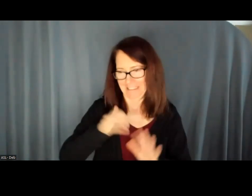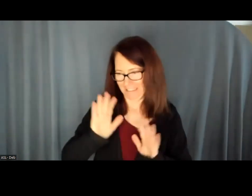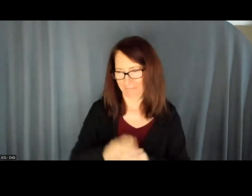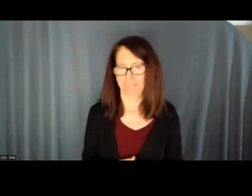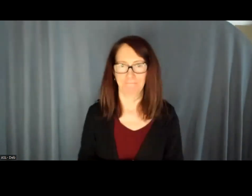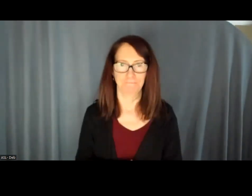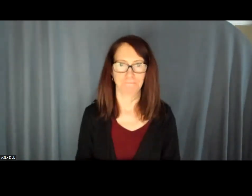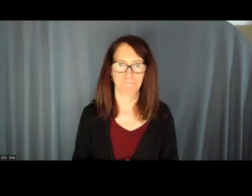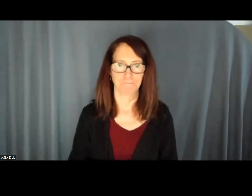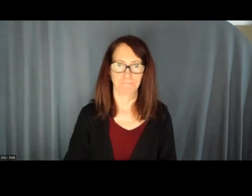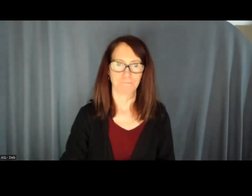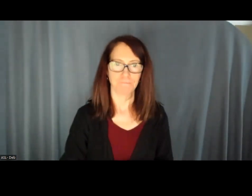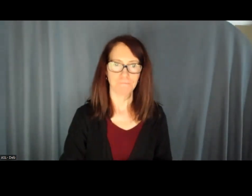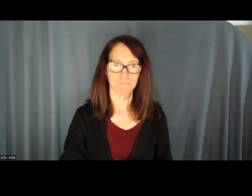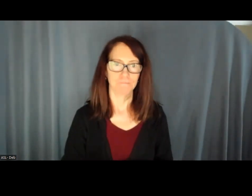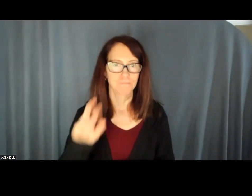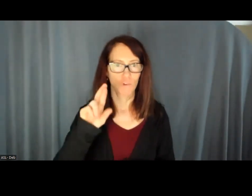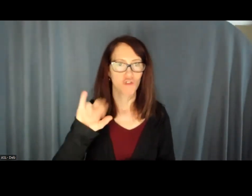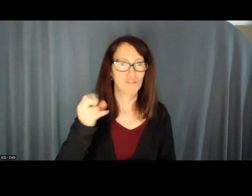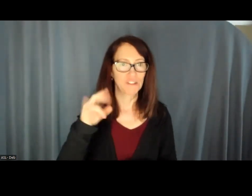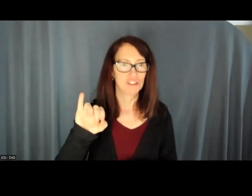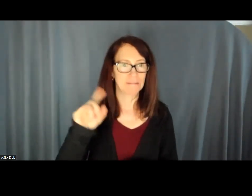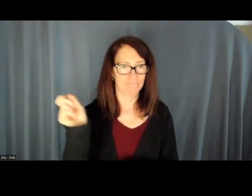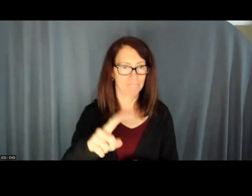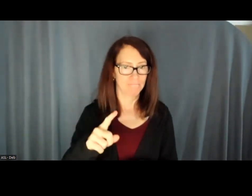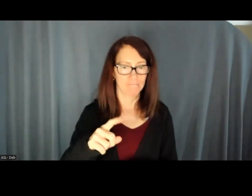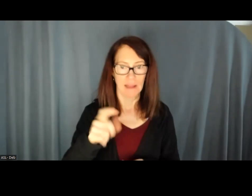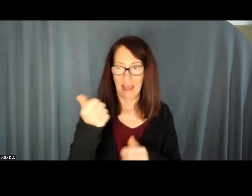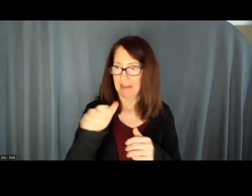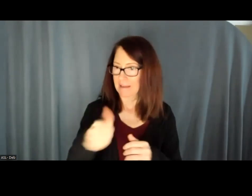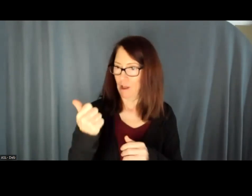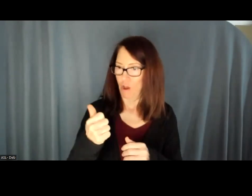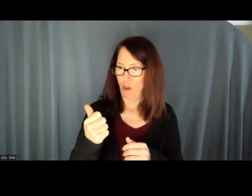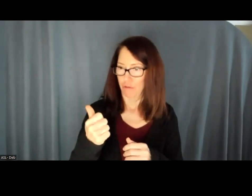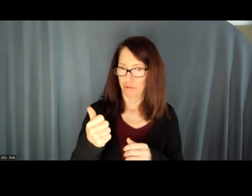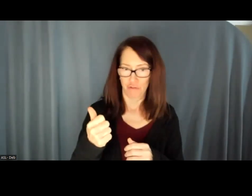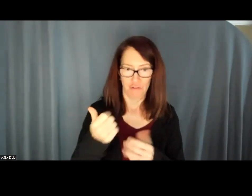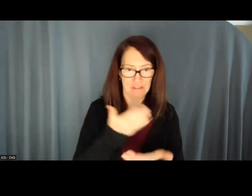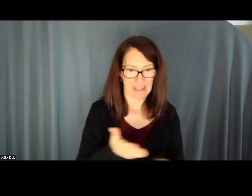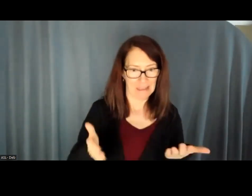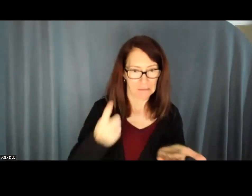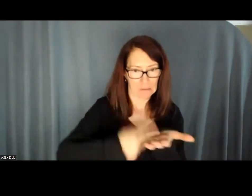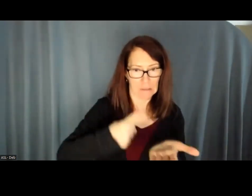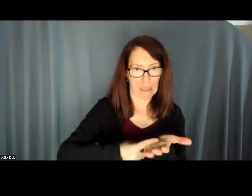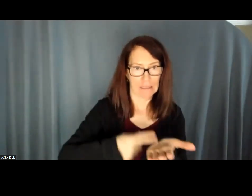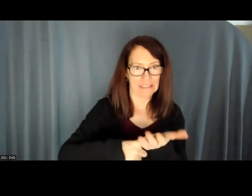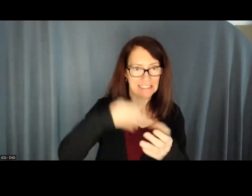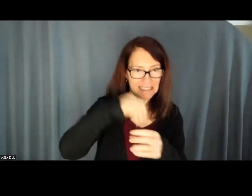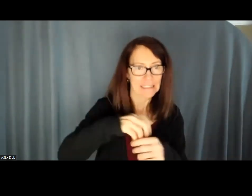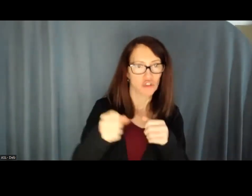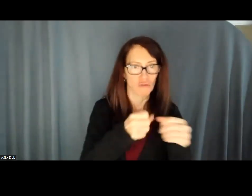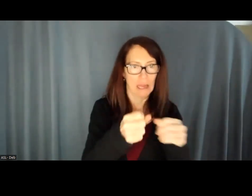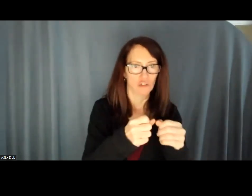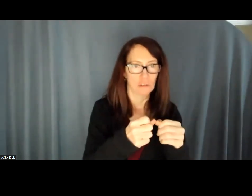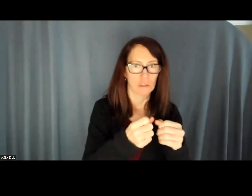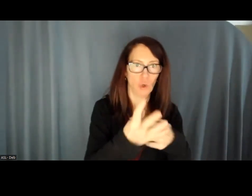Were there any other questions that the council members thought we might look at in the strategy as part